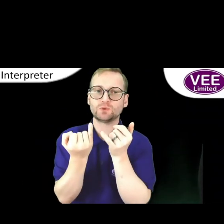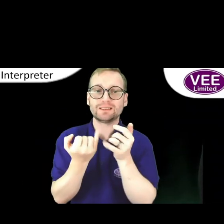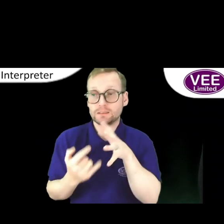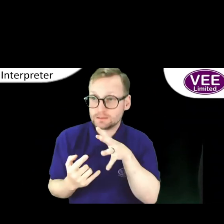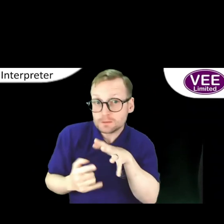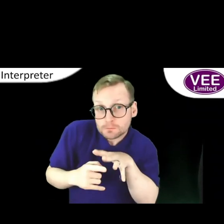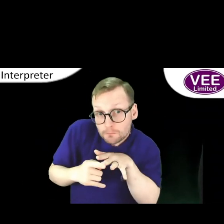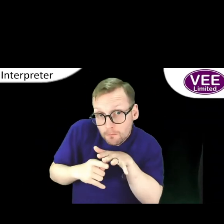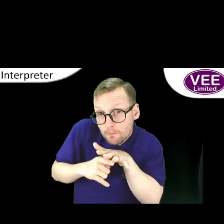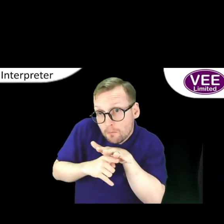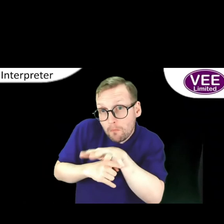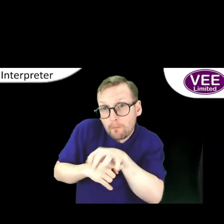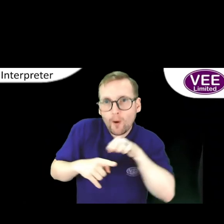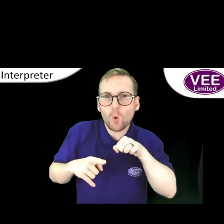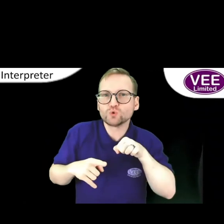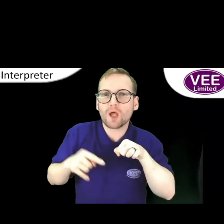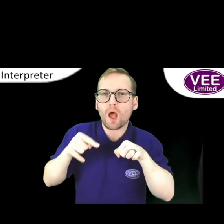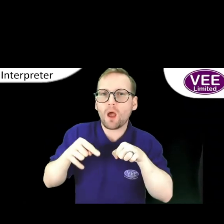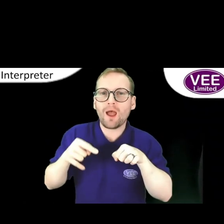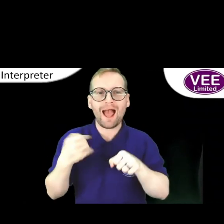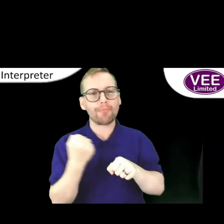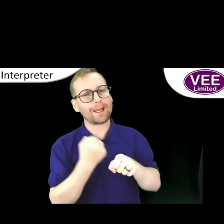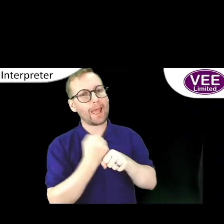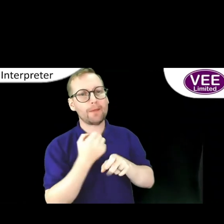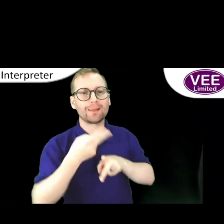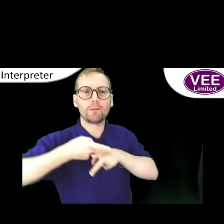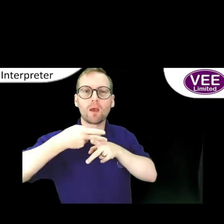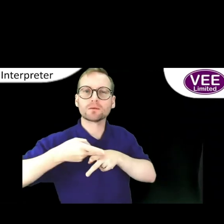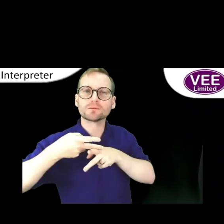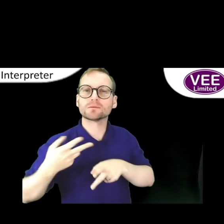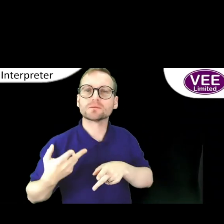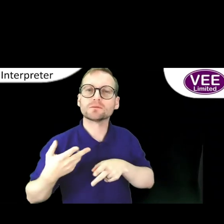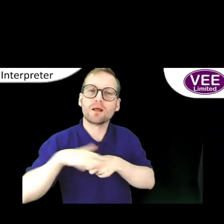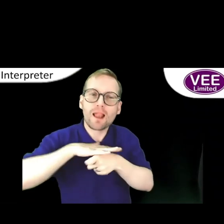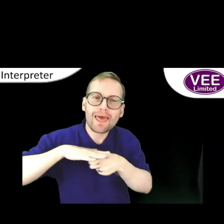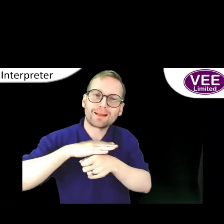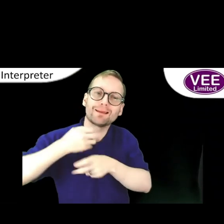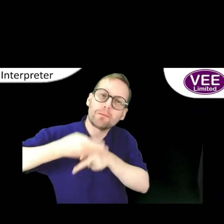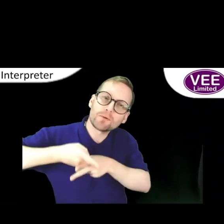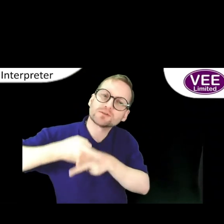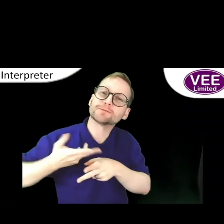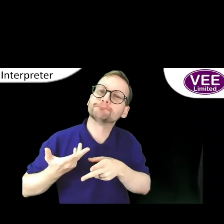the one hand and the gamekeepers, the keepers on the other hand.